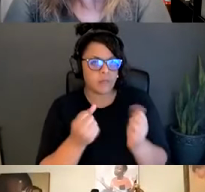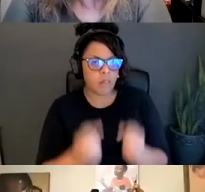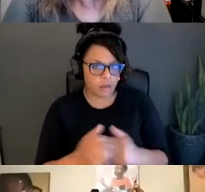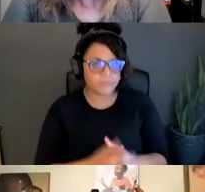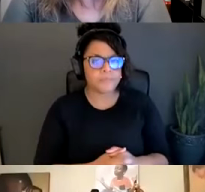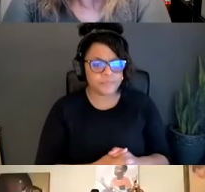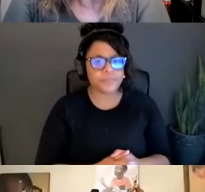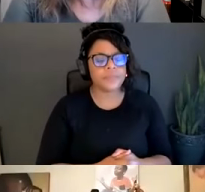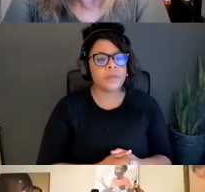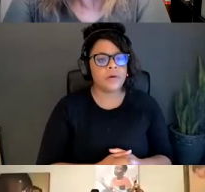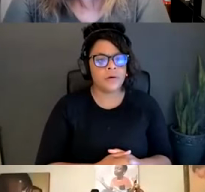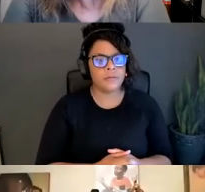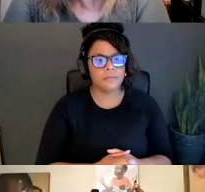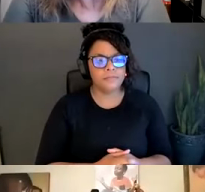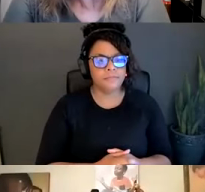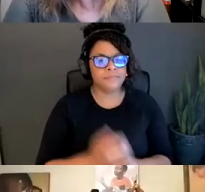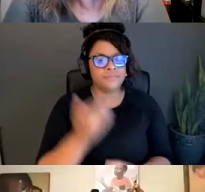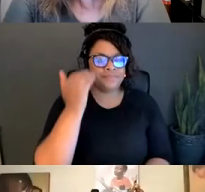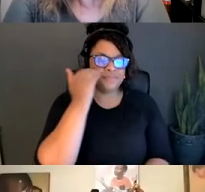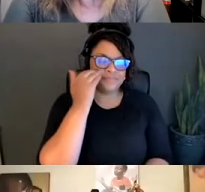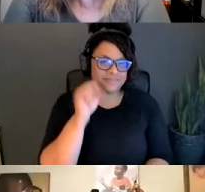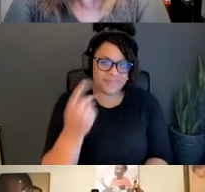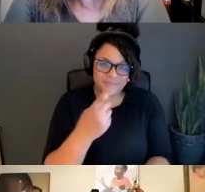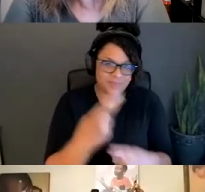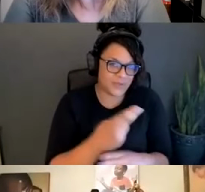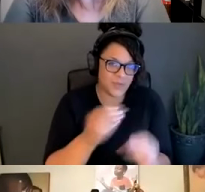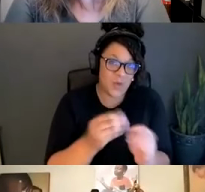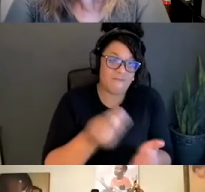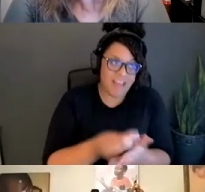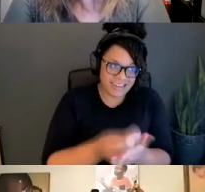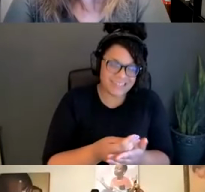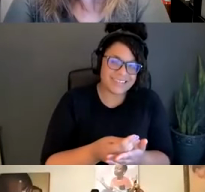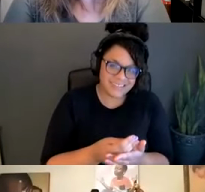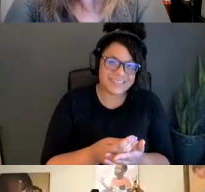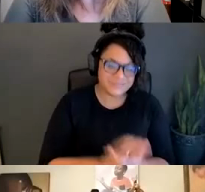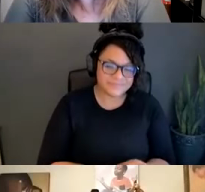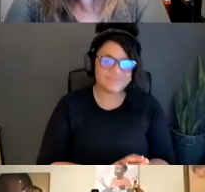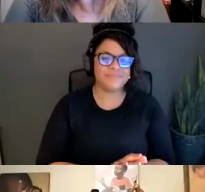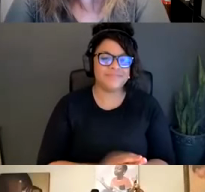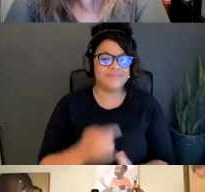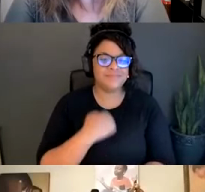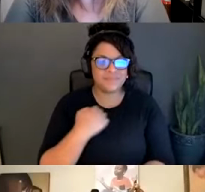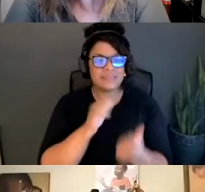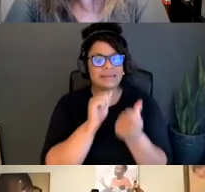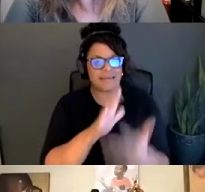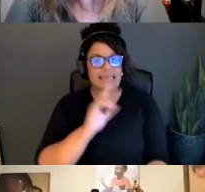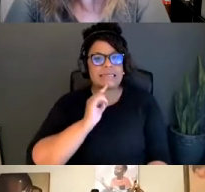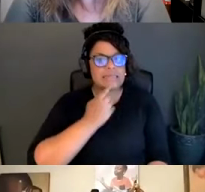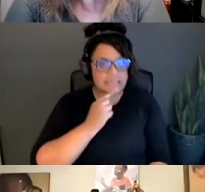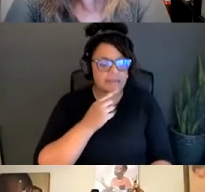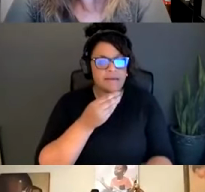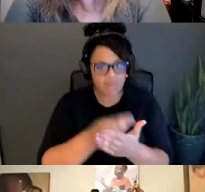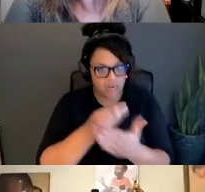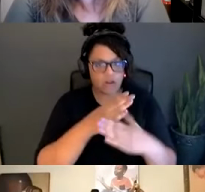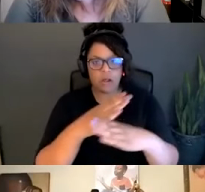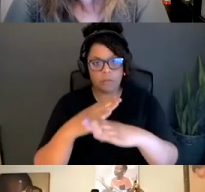that we could always use more funding here in the district, that we have faced significant financial barriers.